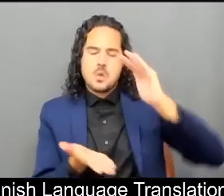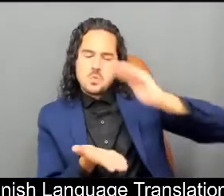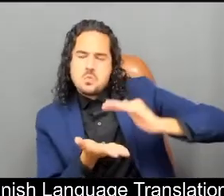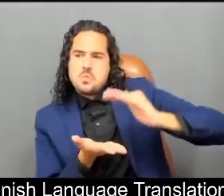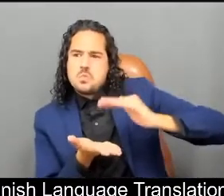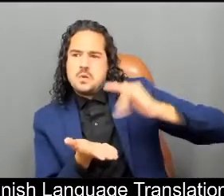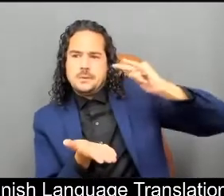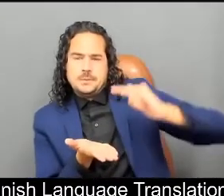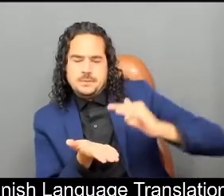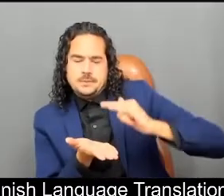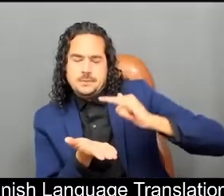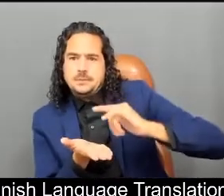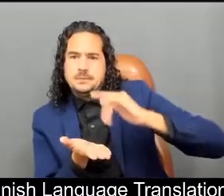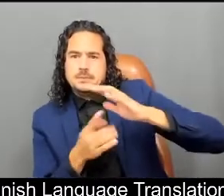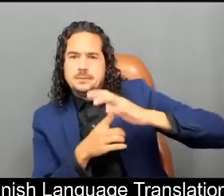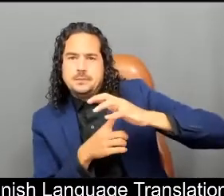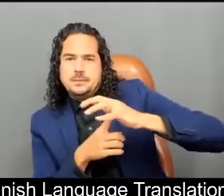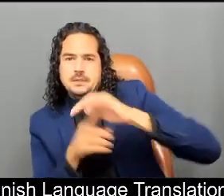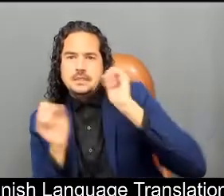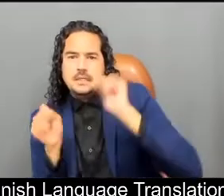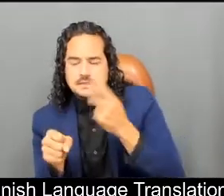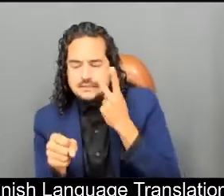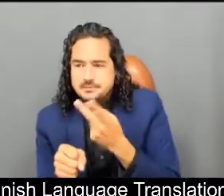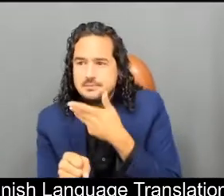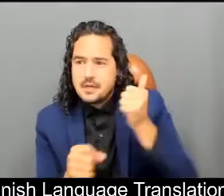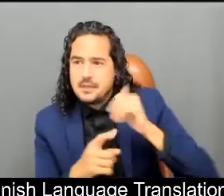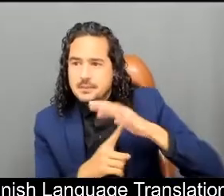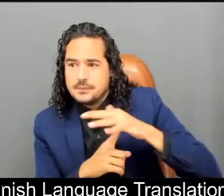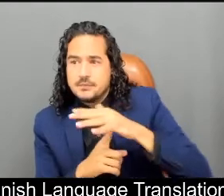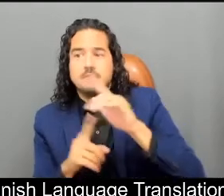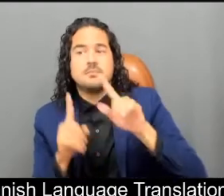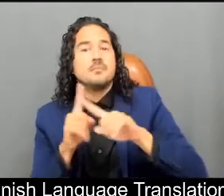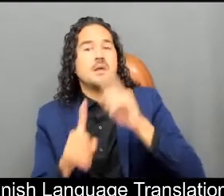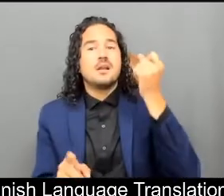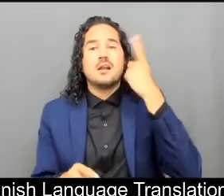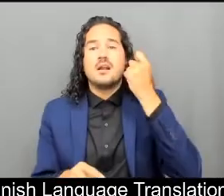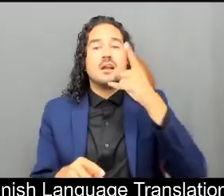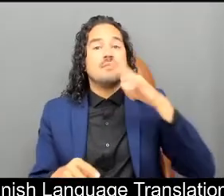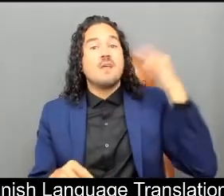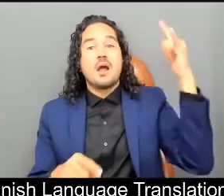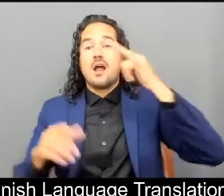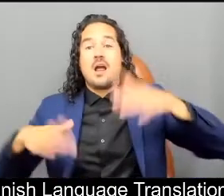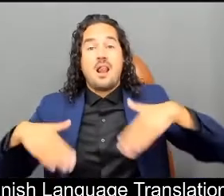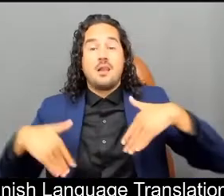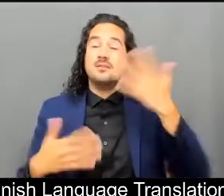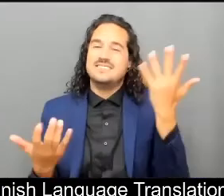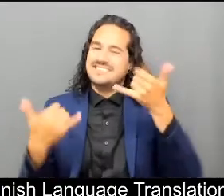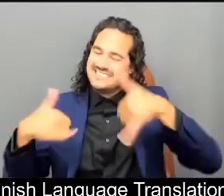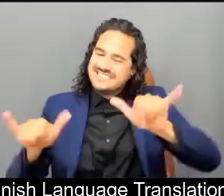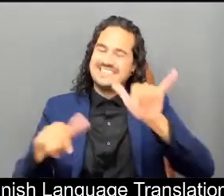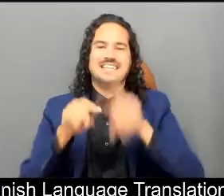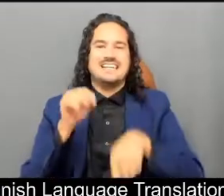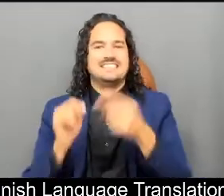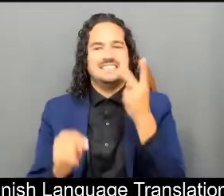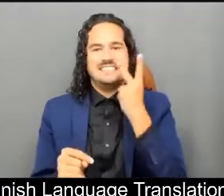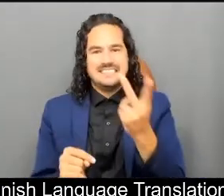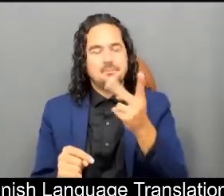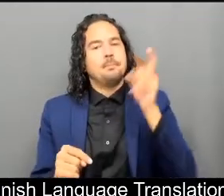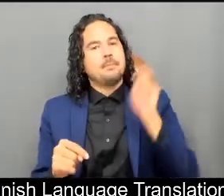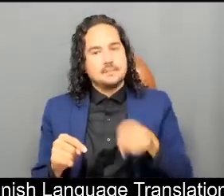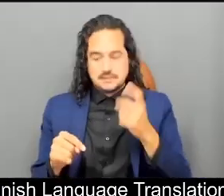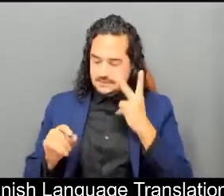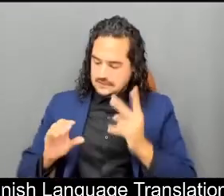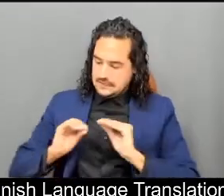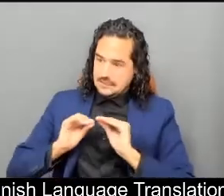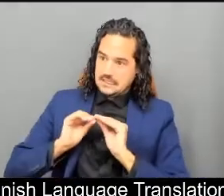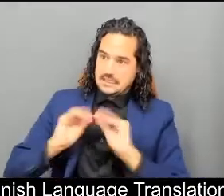Those aircraft aren't flying because of those very reasons I said. We need to be able to see what we're doing before we can go fly. The other thing is not, if we can't